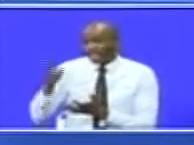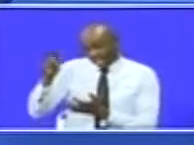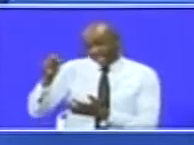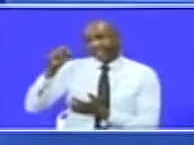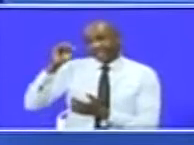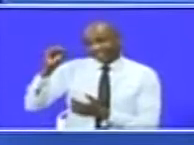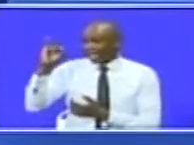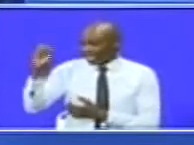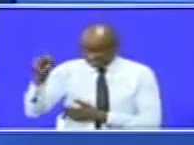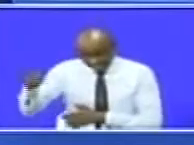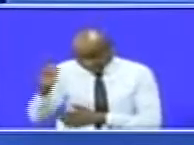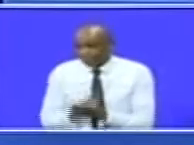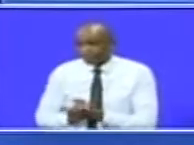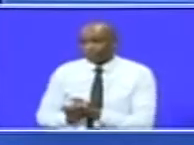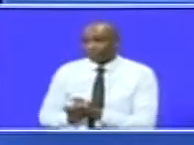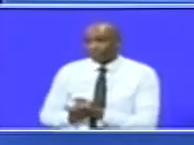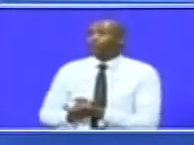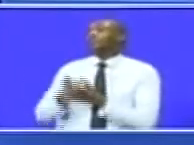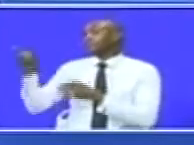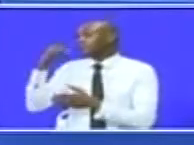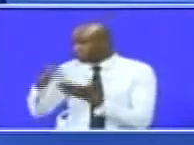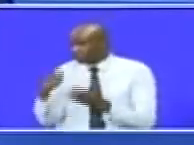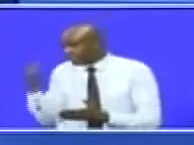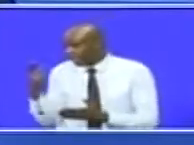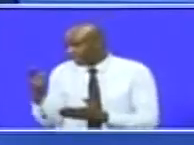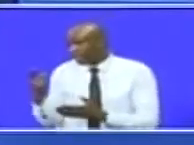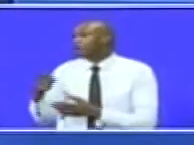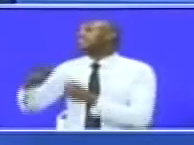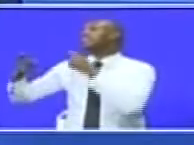and really establish who really took the six to The Hague.